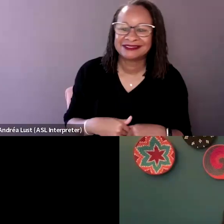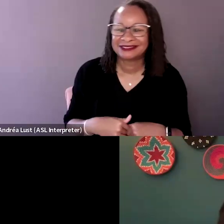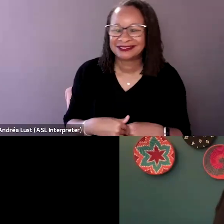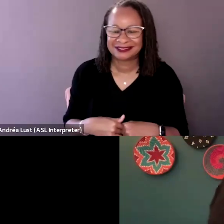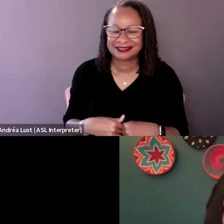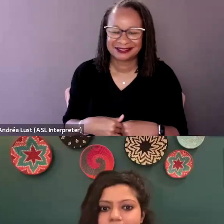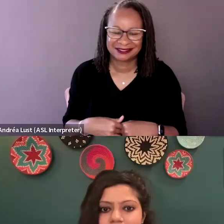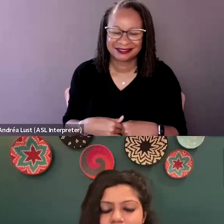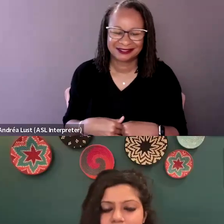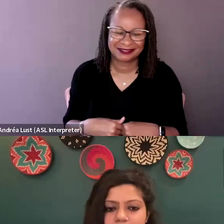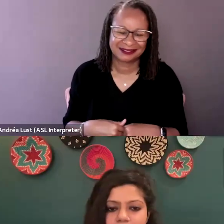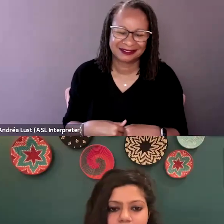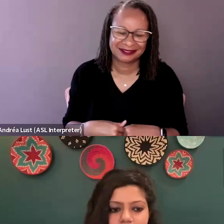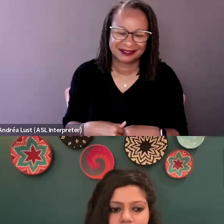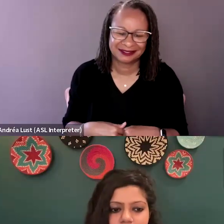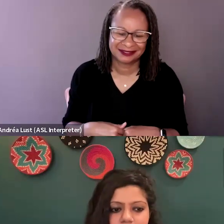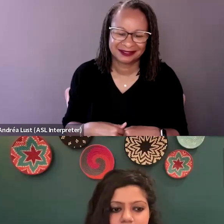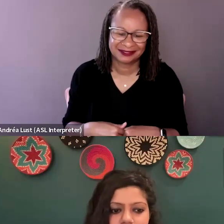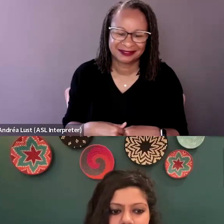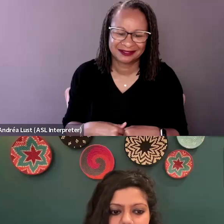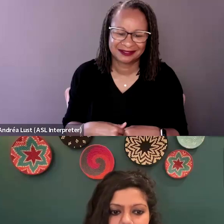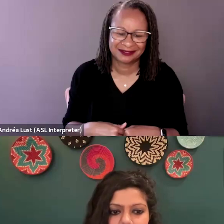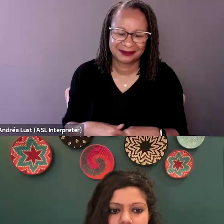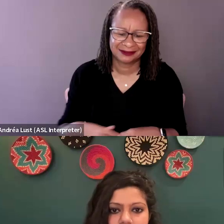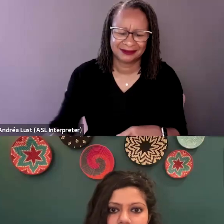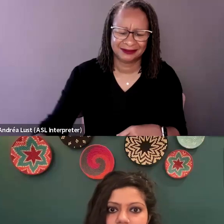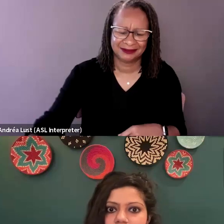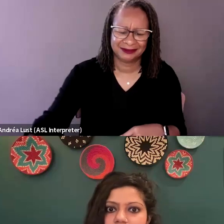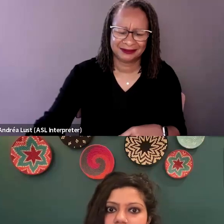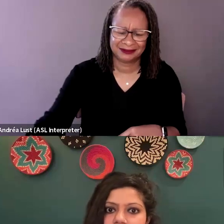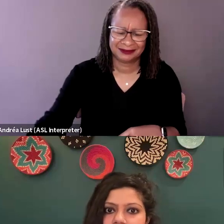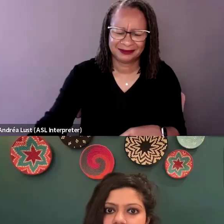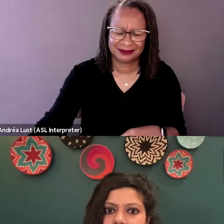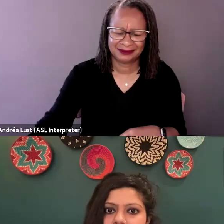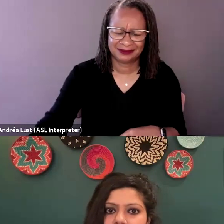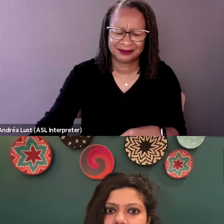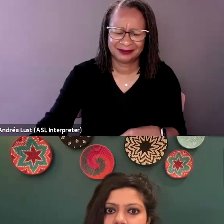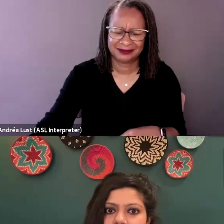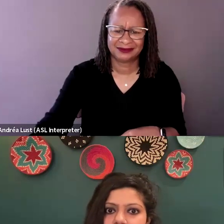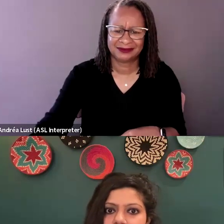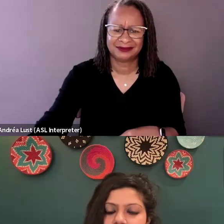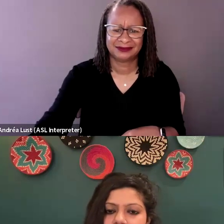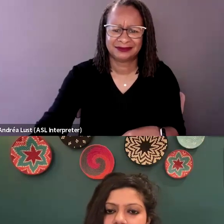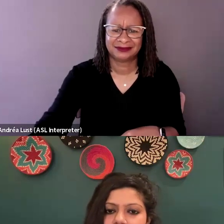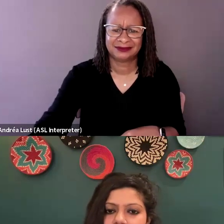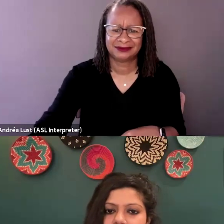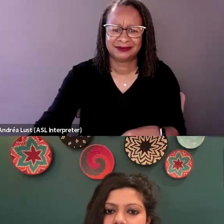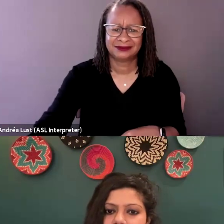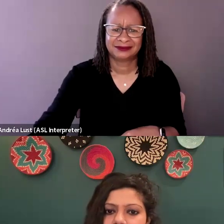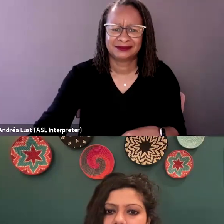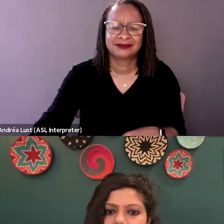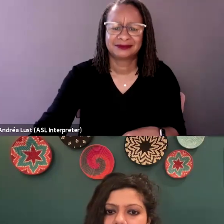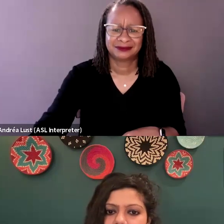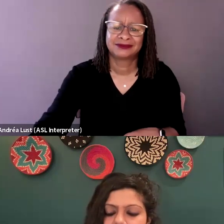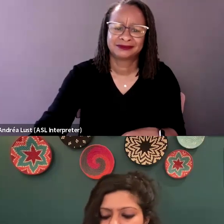happy to be part of this panel today and to have Koval and Shaunak join with me